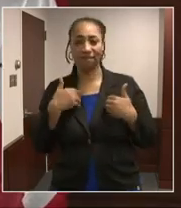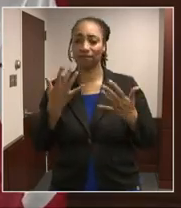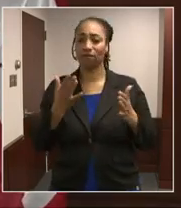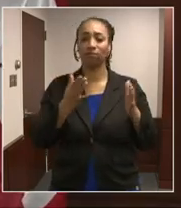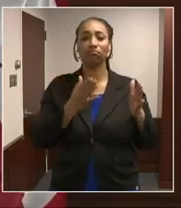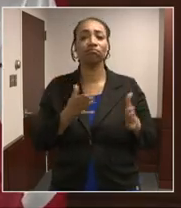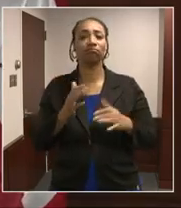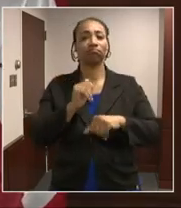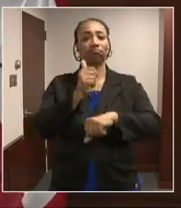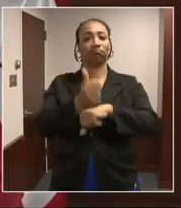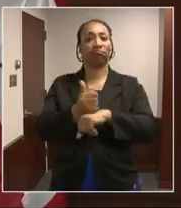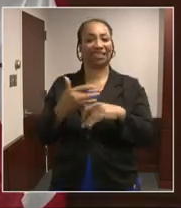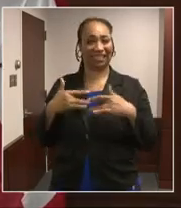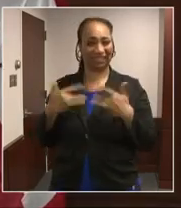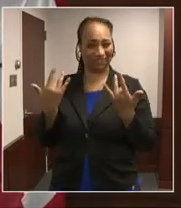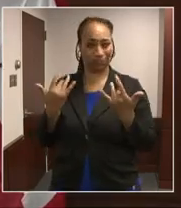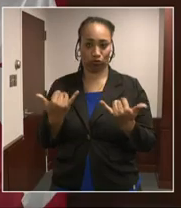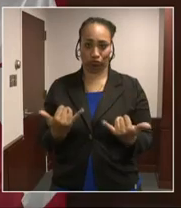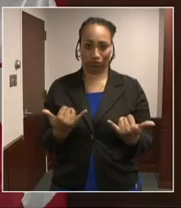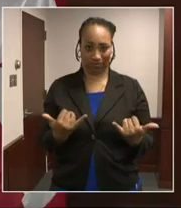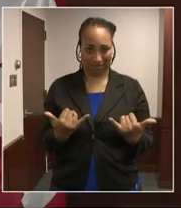here. Any questions?